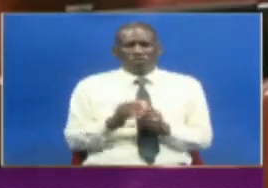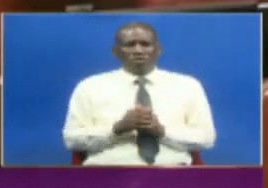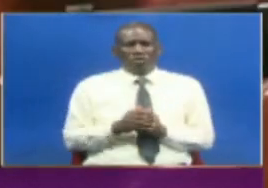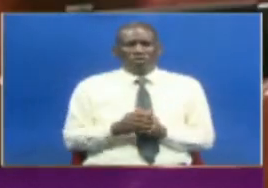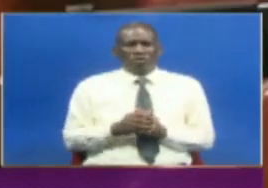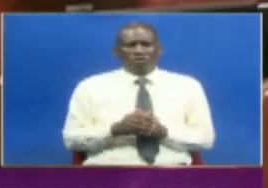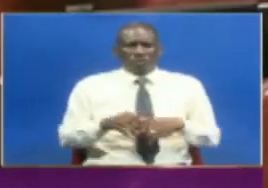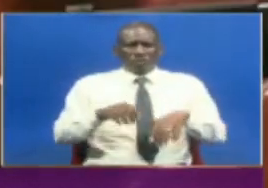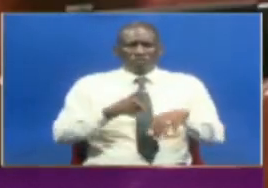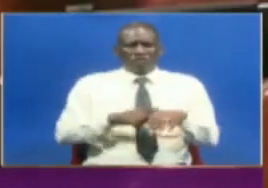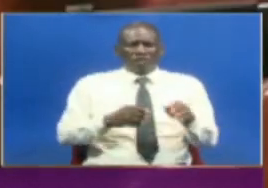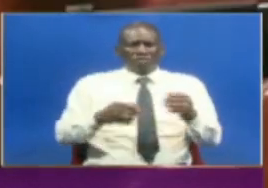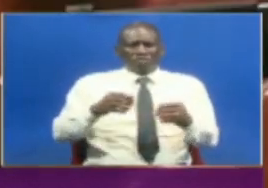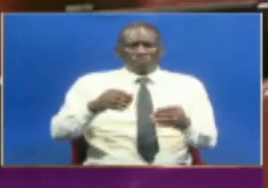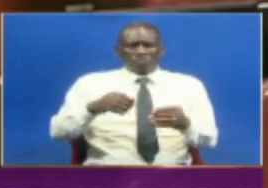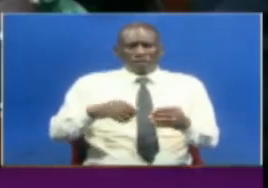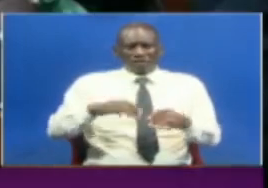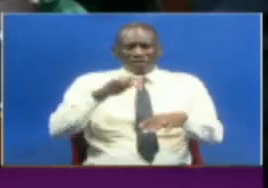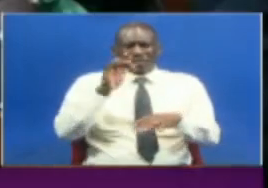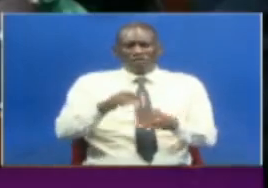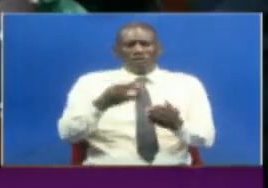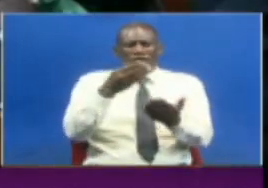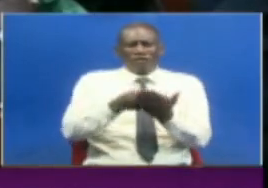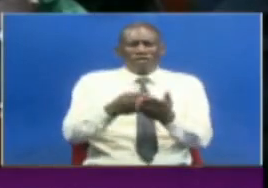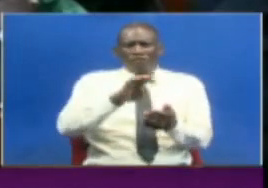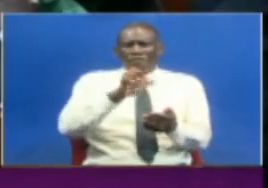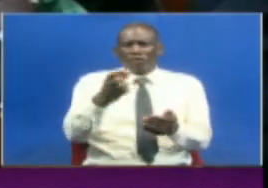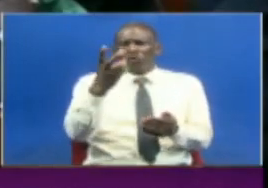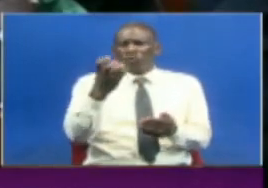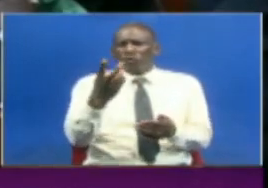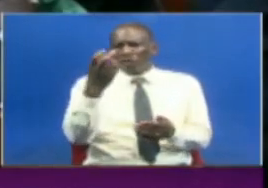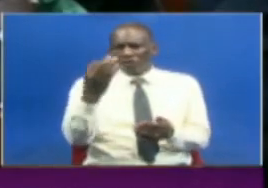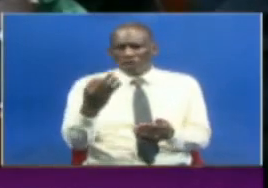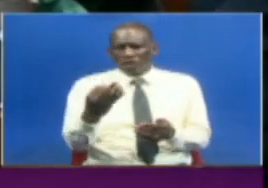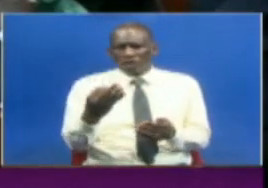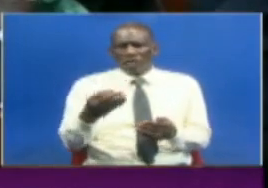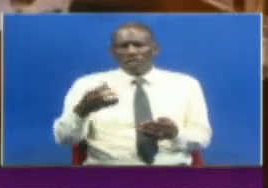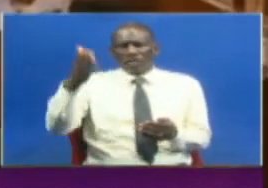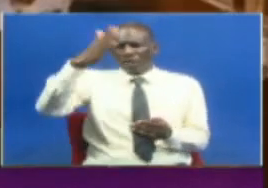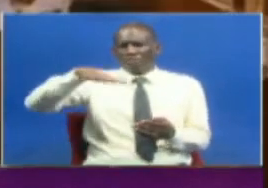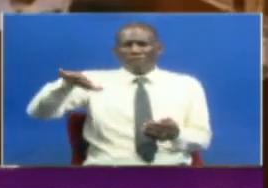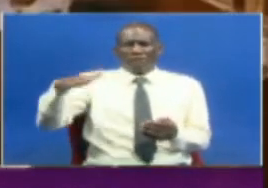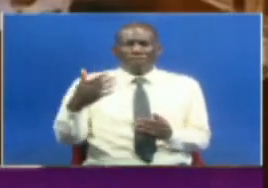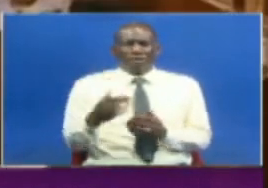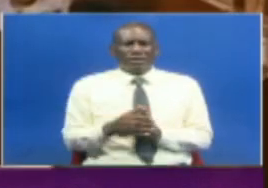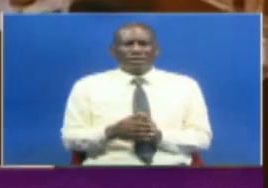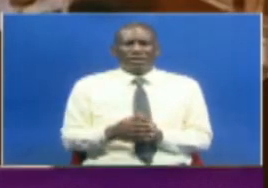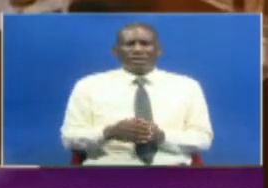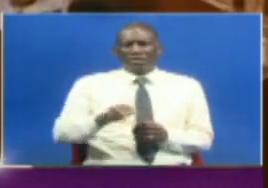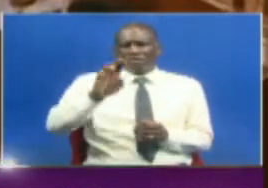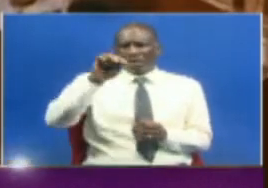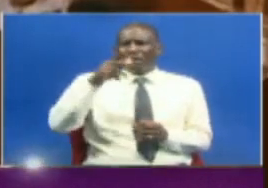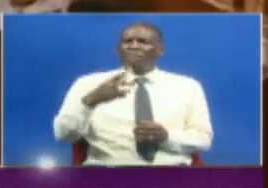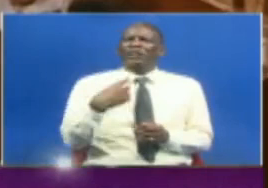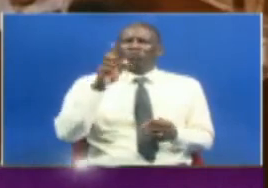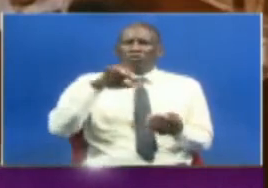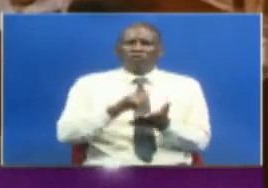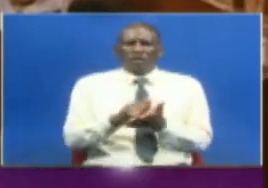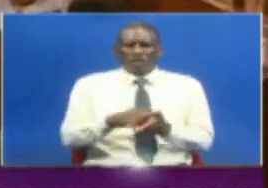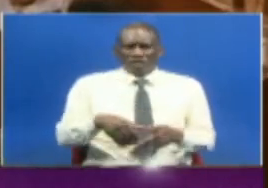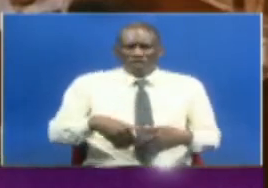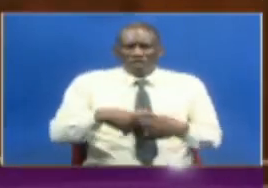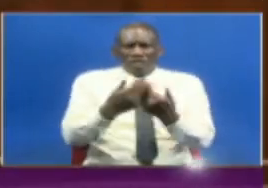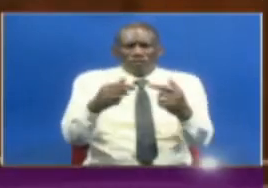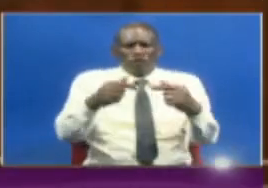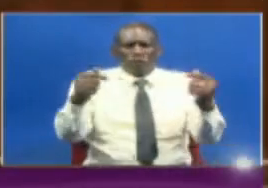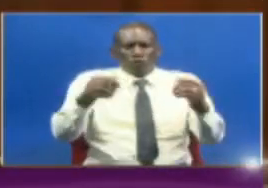During the passage of the controversial Finance Bill 2023 on the floor of the House, the legislator claimed to have given the